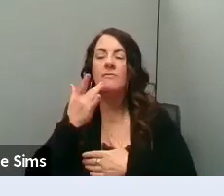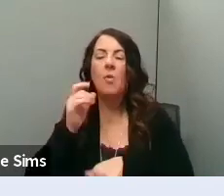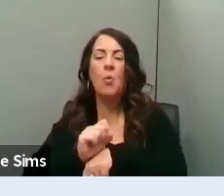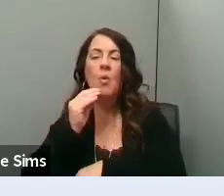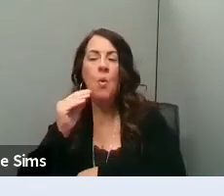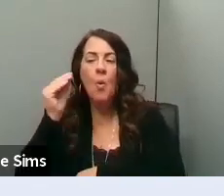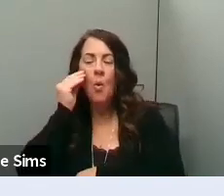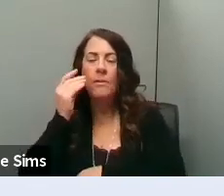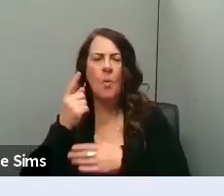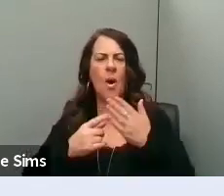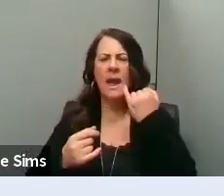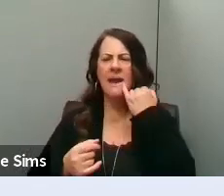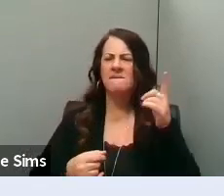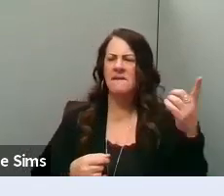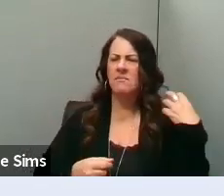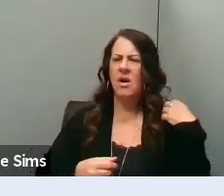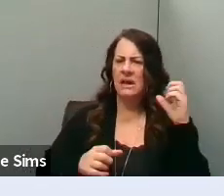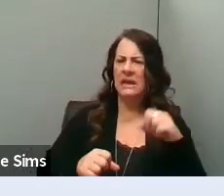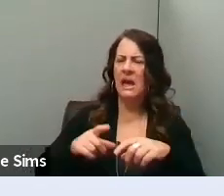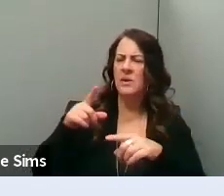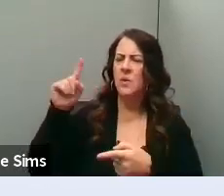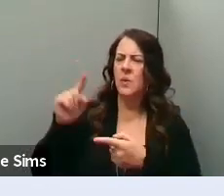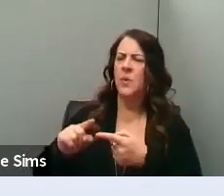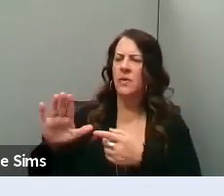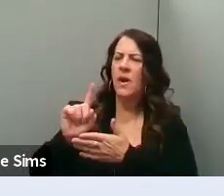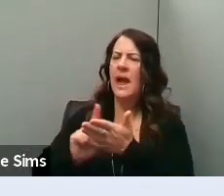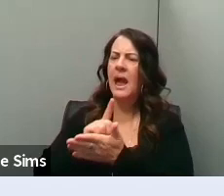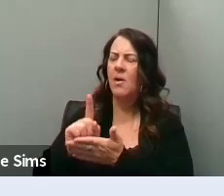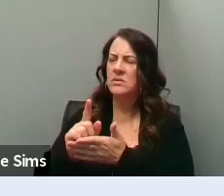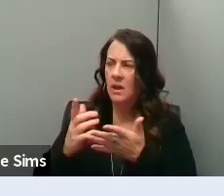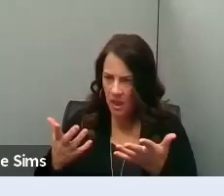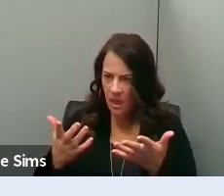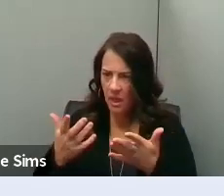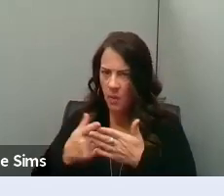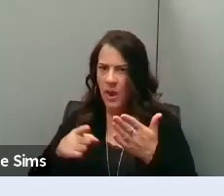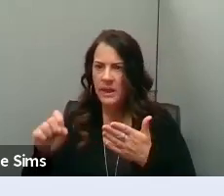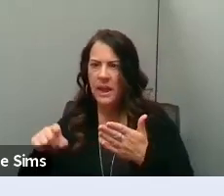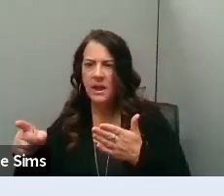cut their hours, what options or accommodations are available?